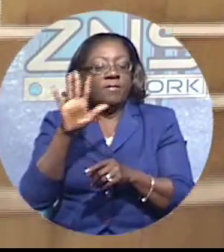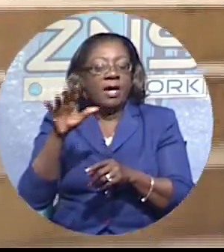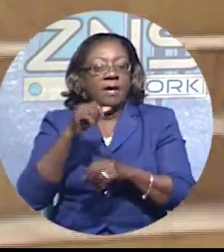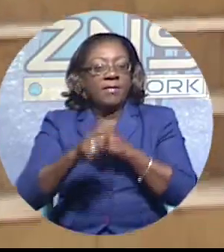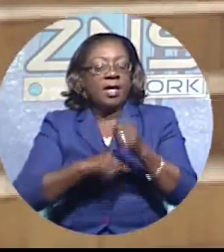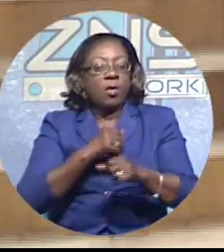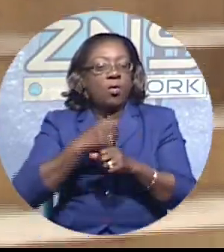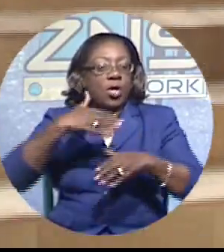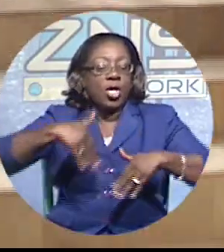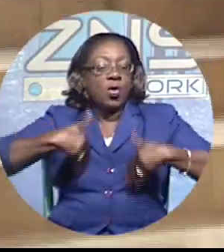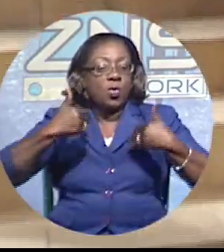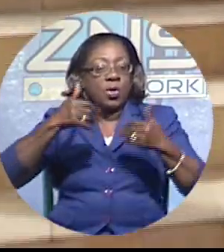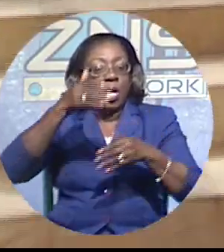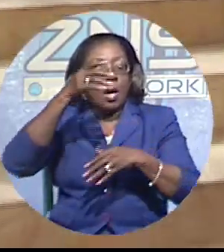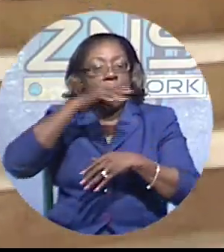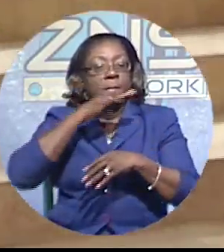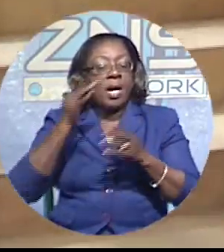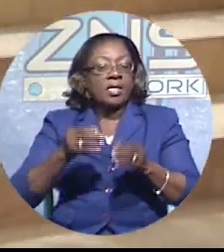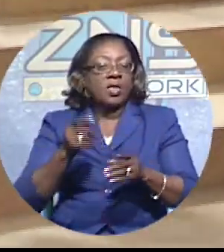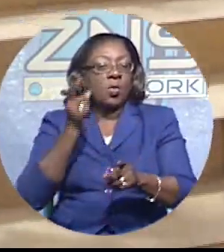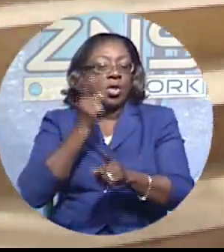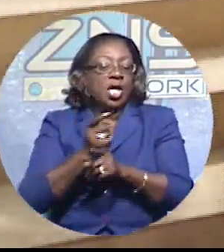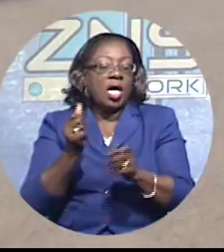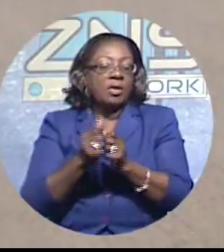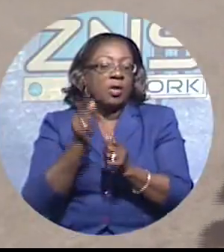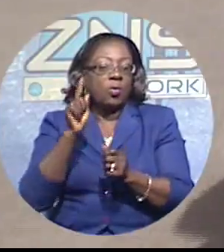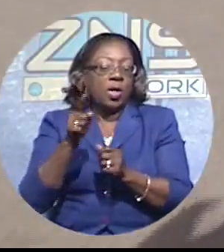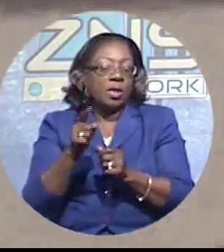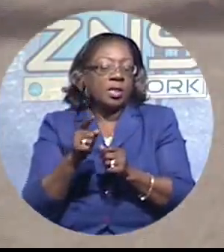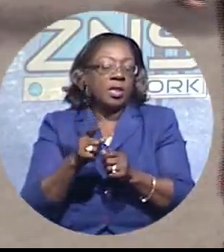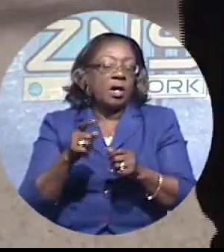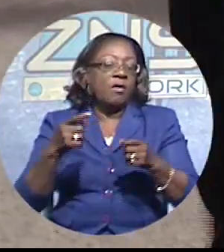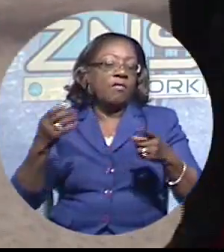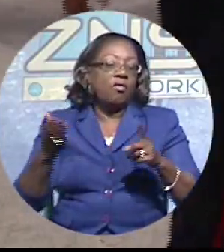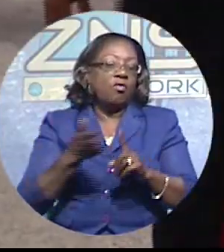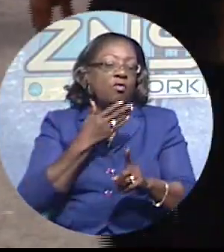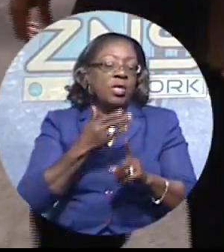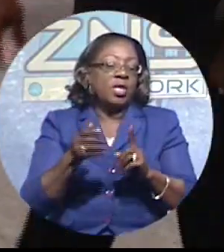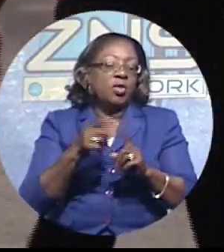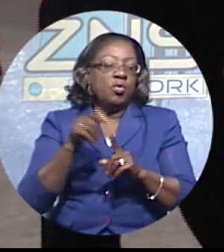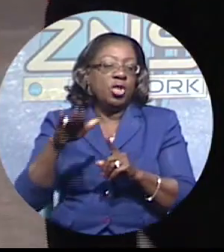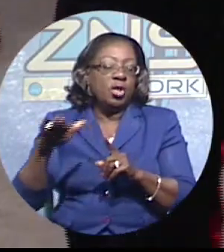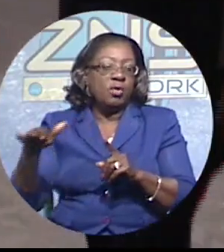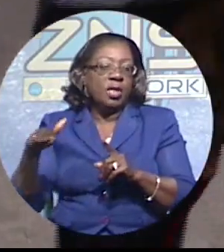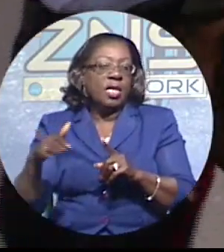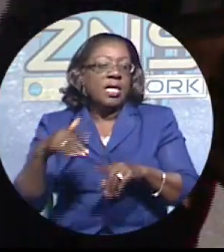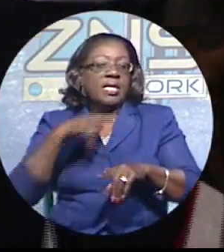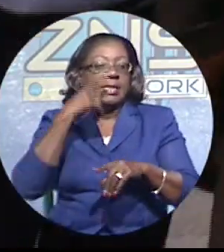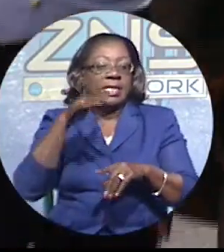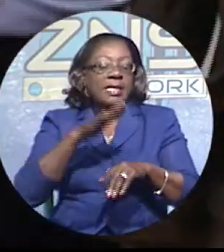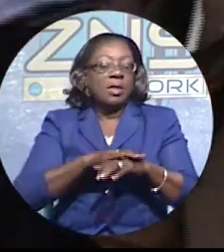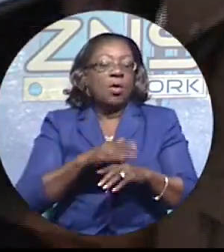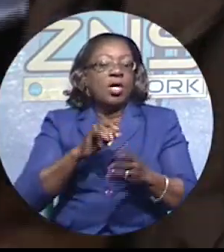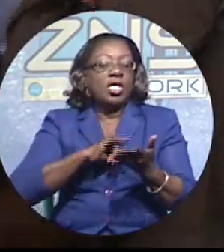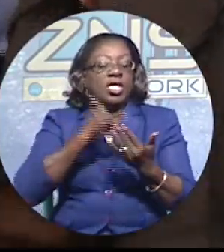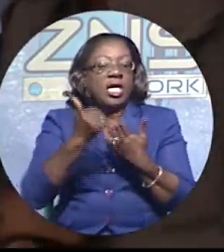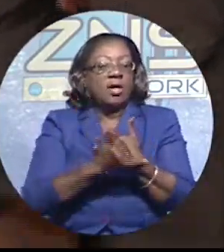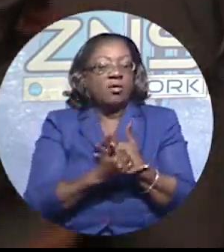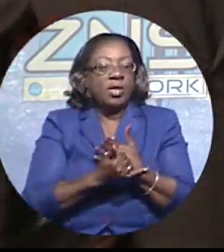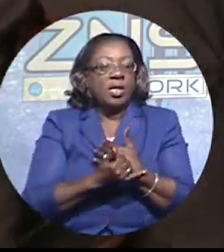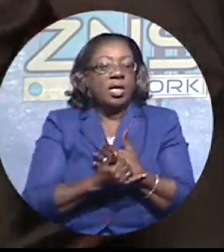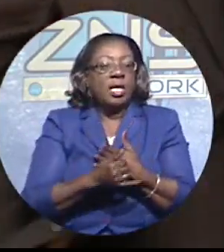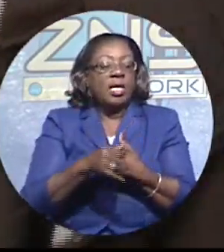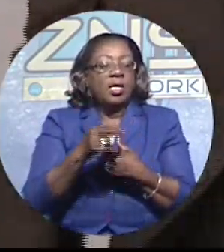pastor in the black shirt, were charged with one count of cruelty to children. It is alleged that between January 31st, 2014